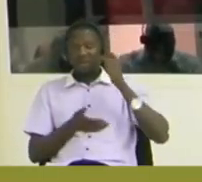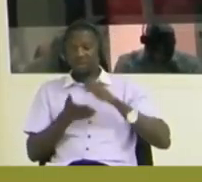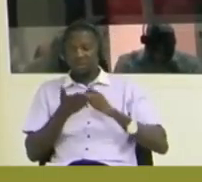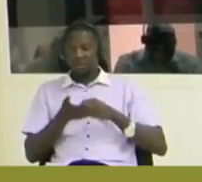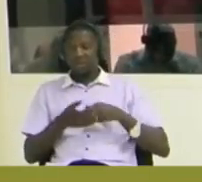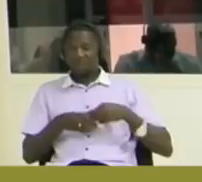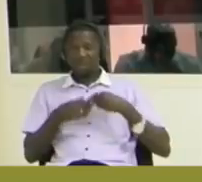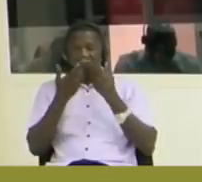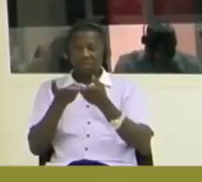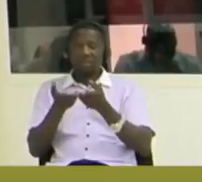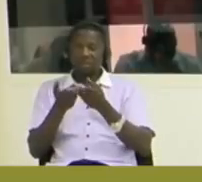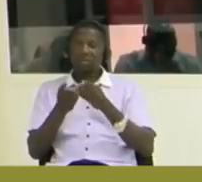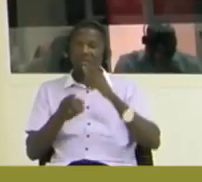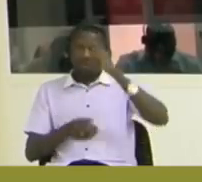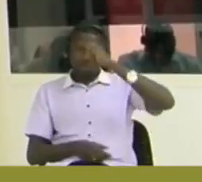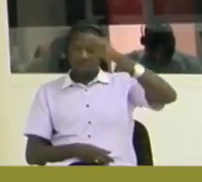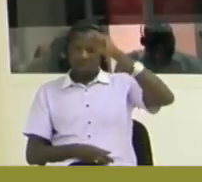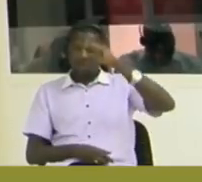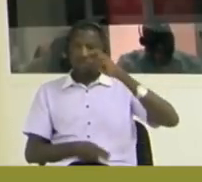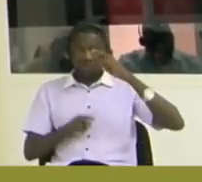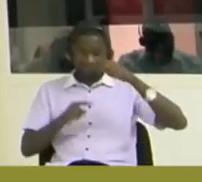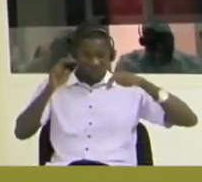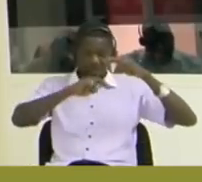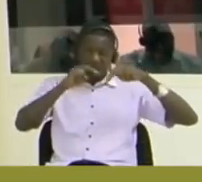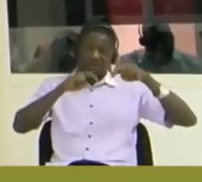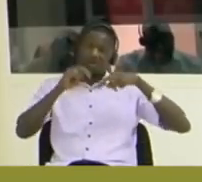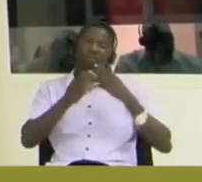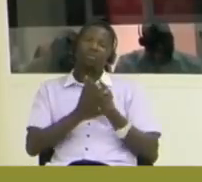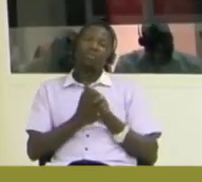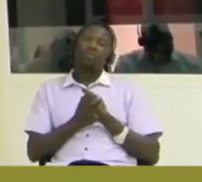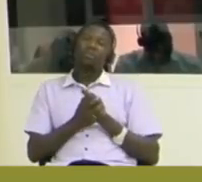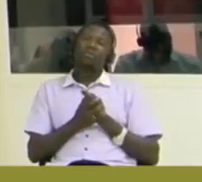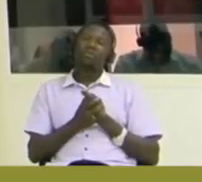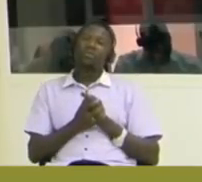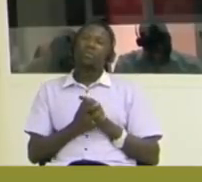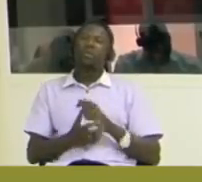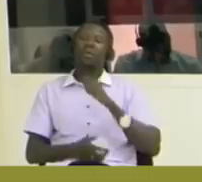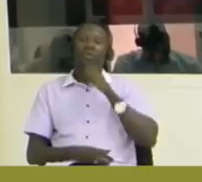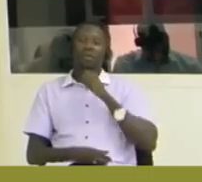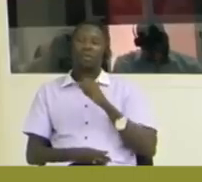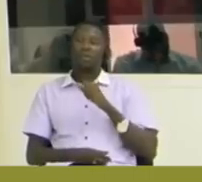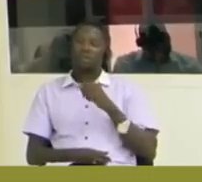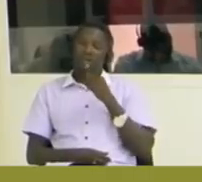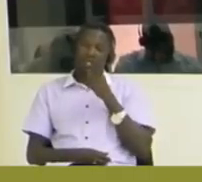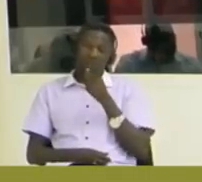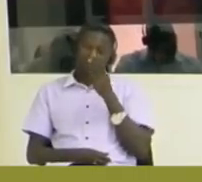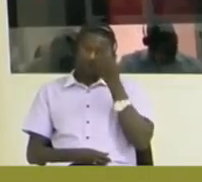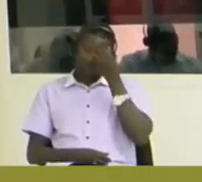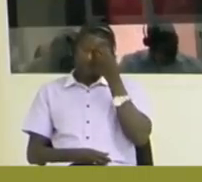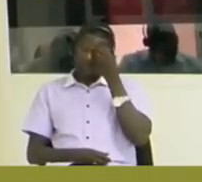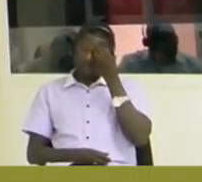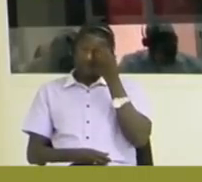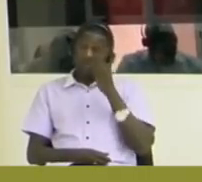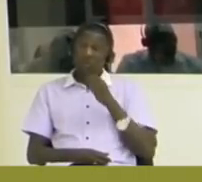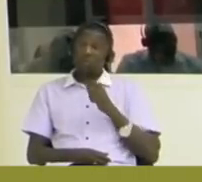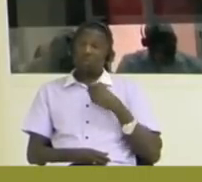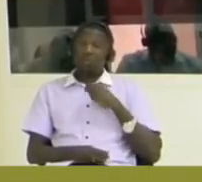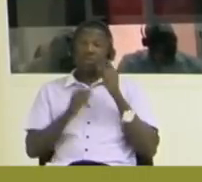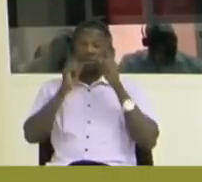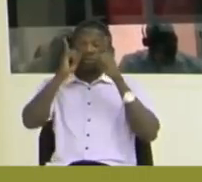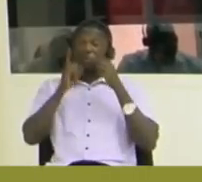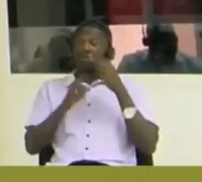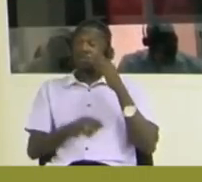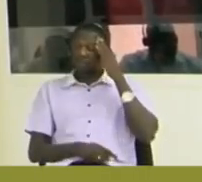police to conduct an investigation. Mr. Singhateh? Yes, sir. Would it surprise you to